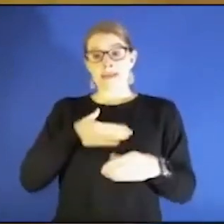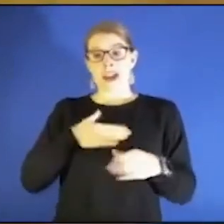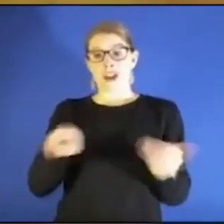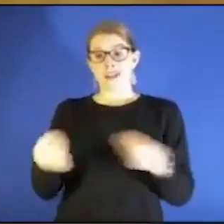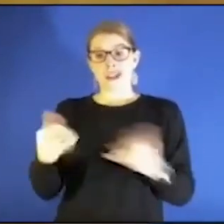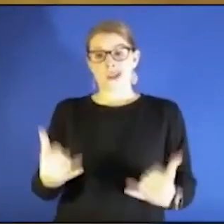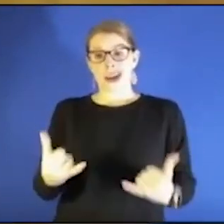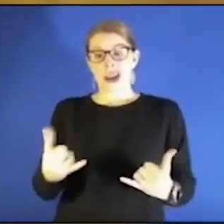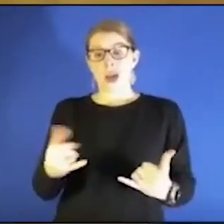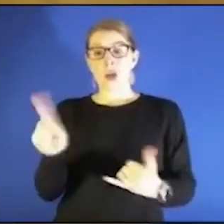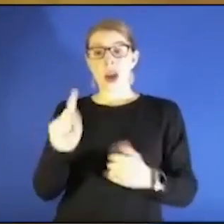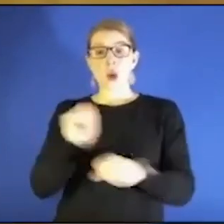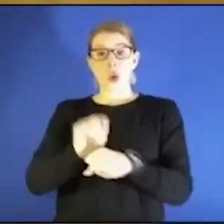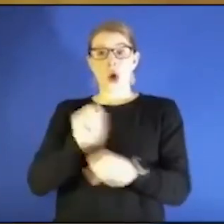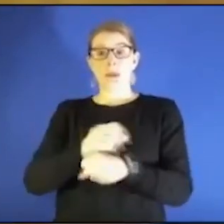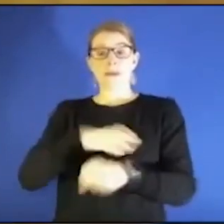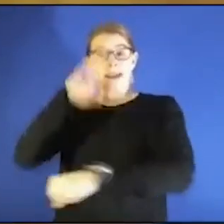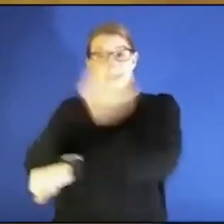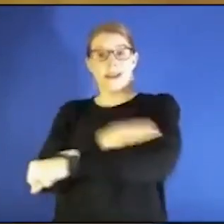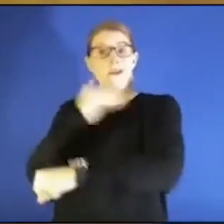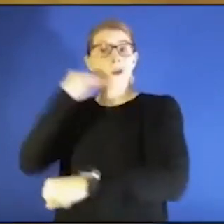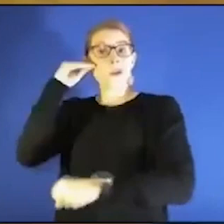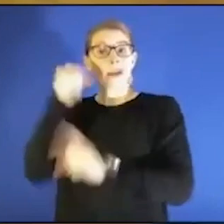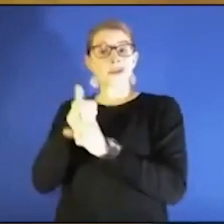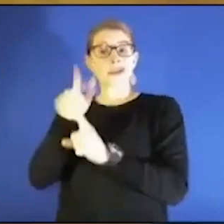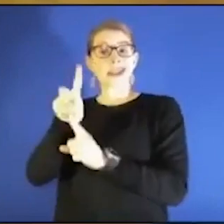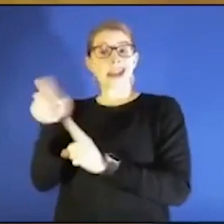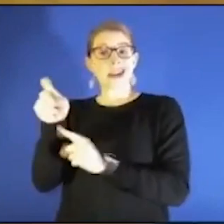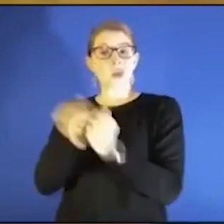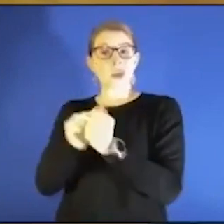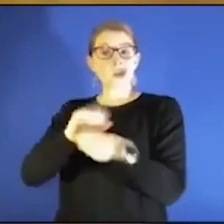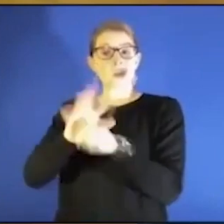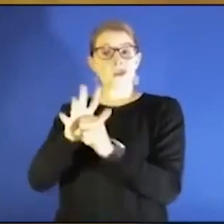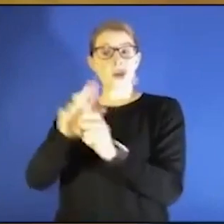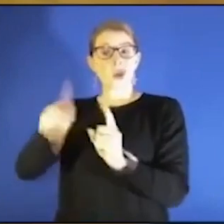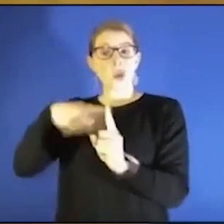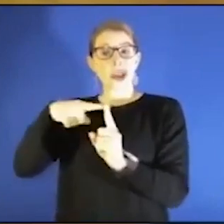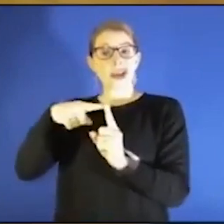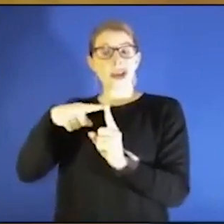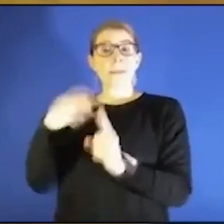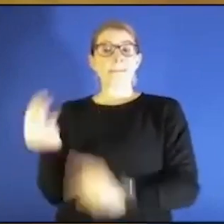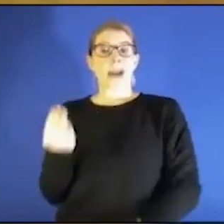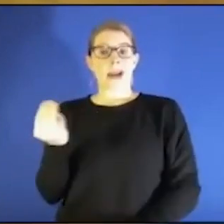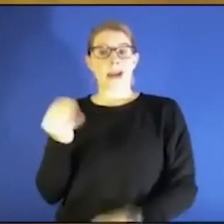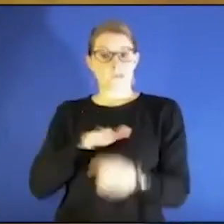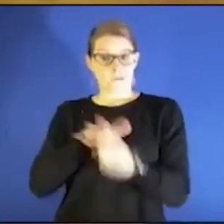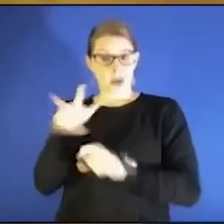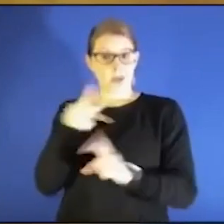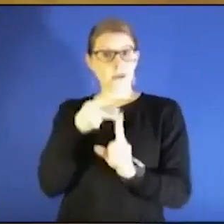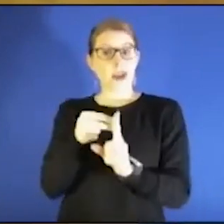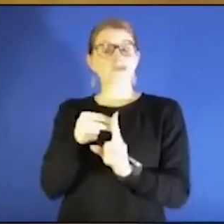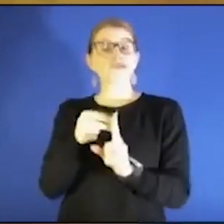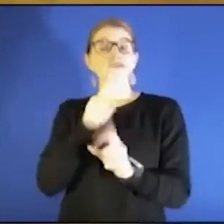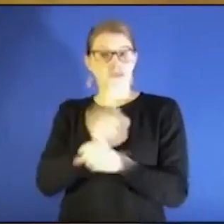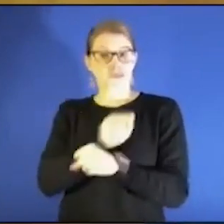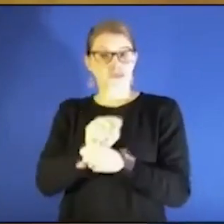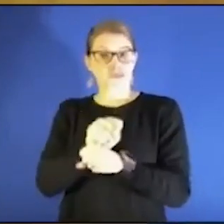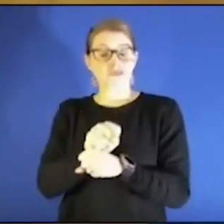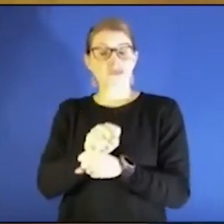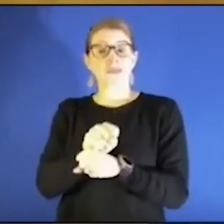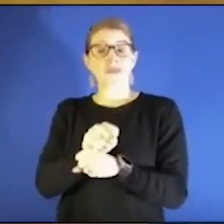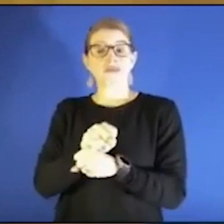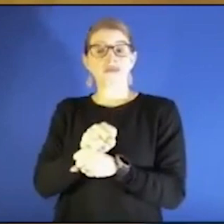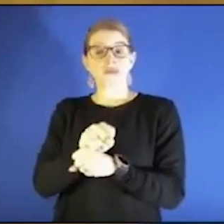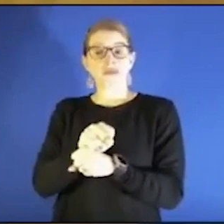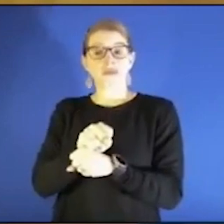at work, but my son is home because he was diagnosed with COVID on Monday. He was fully vaccinated. That was true right around the time